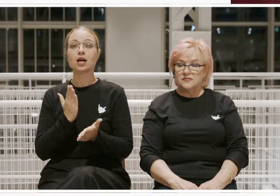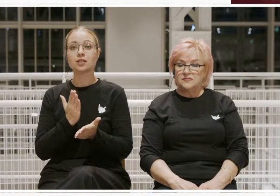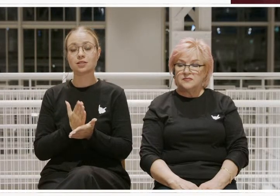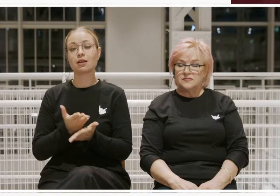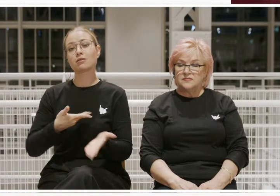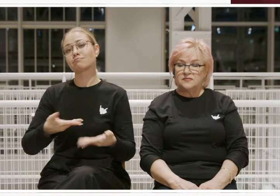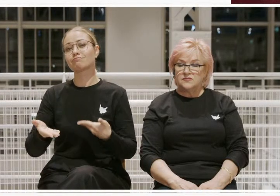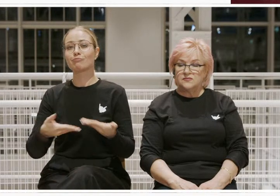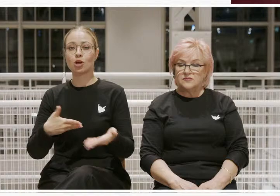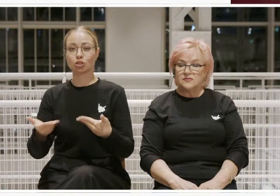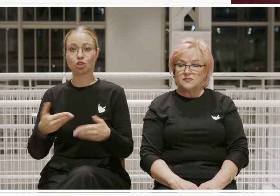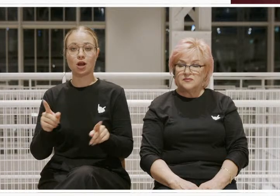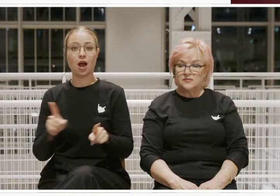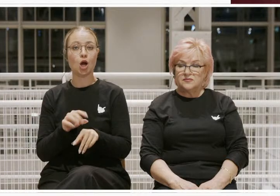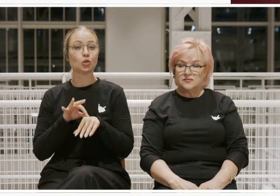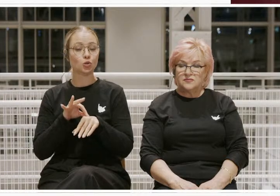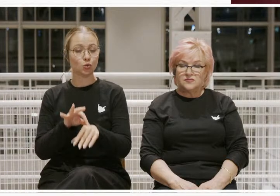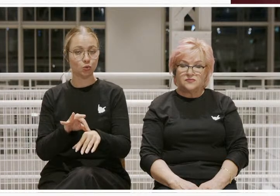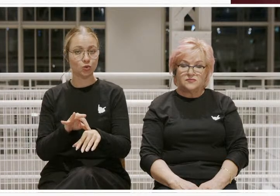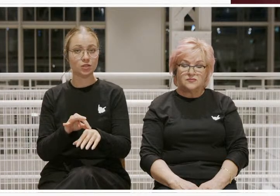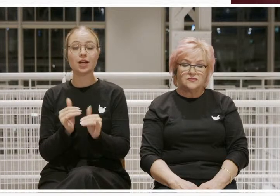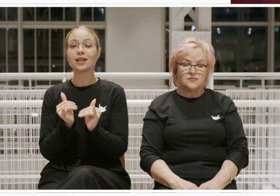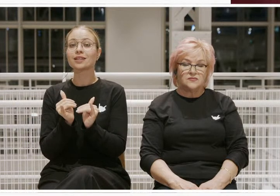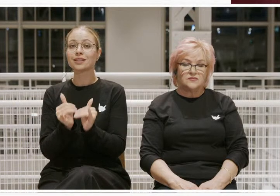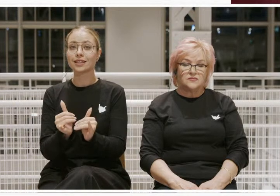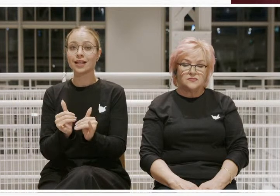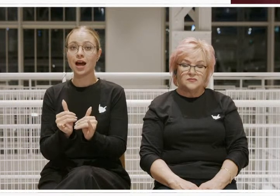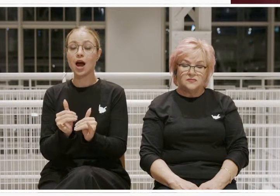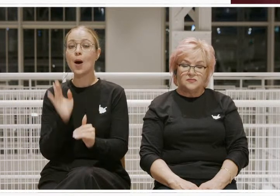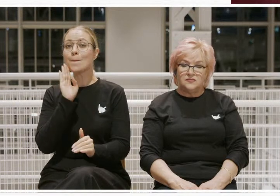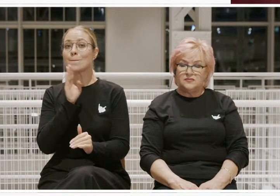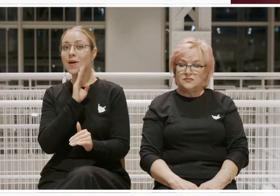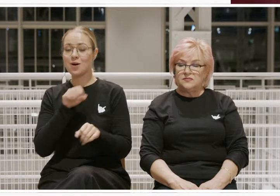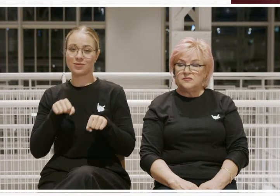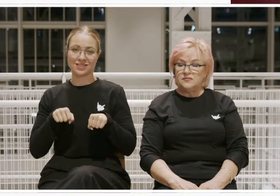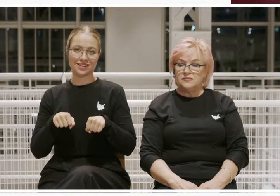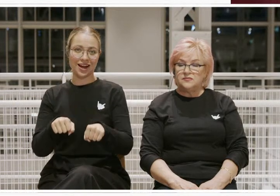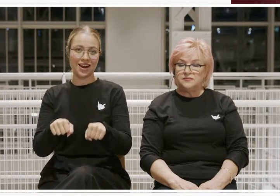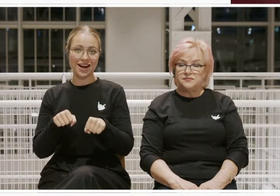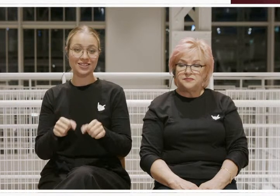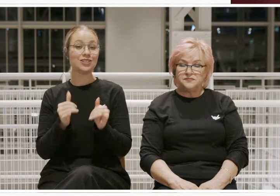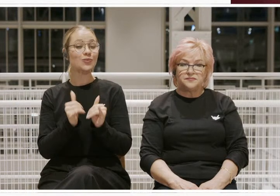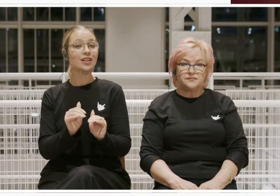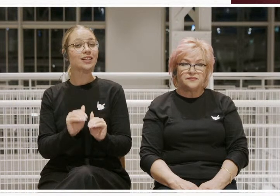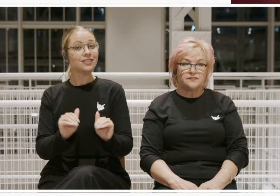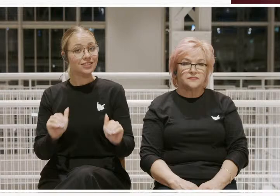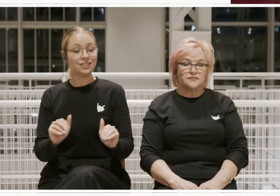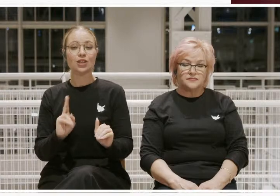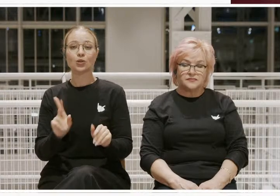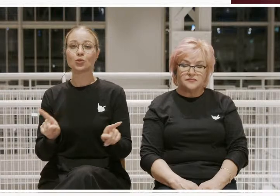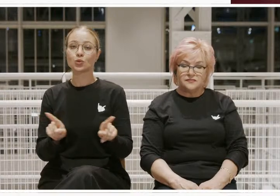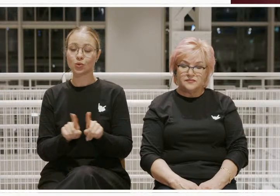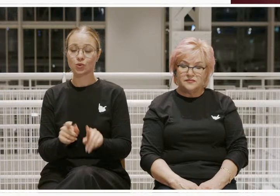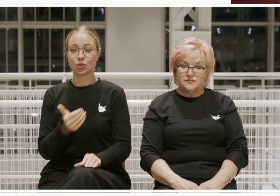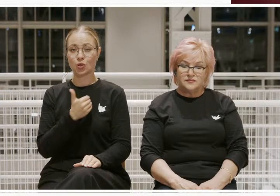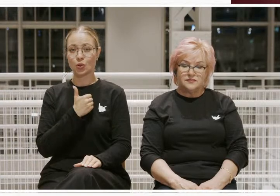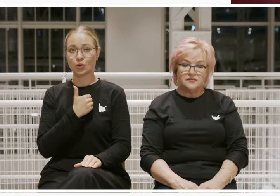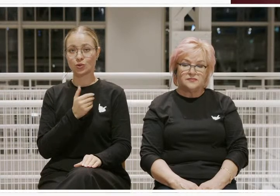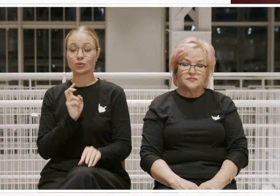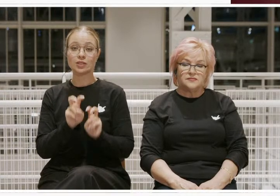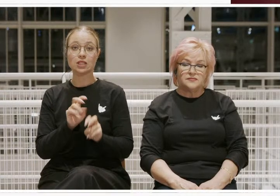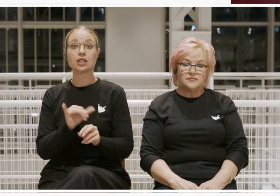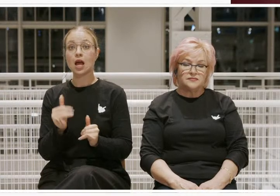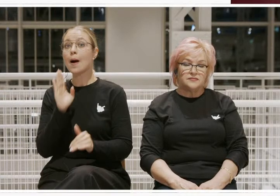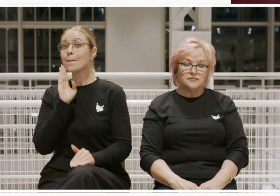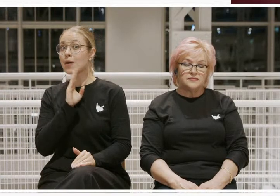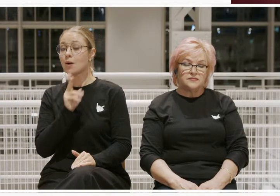offer to parents and caregivers who would like to visit the Biennial with their little ones. And you